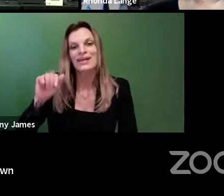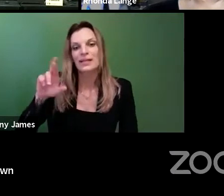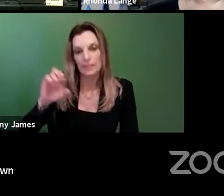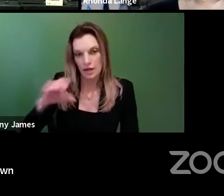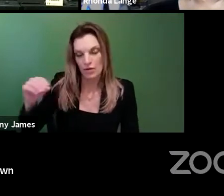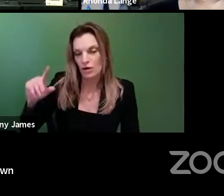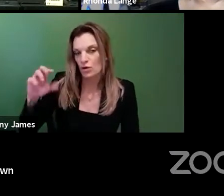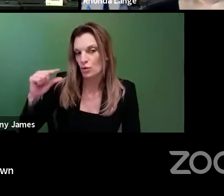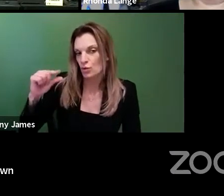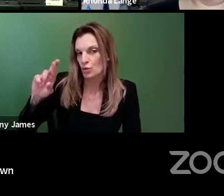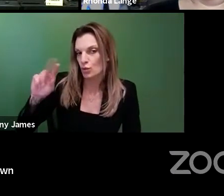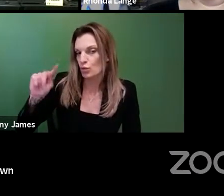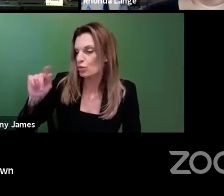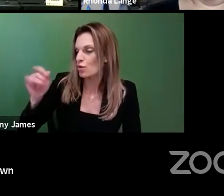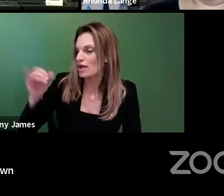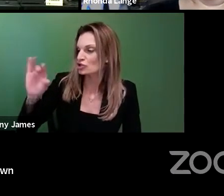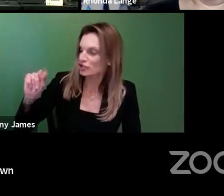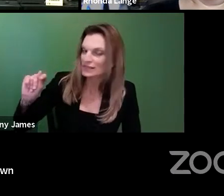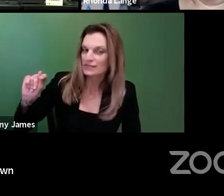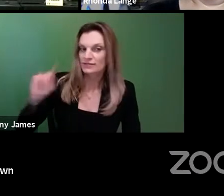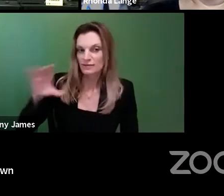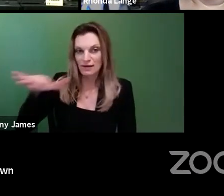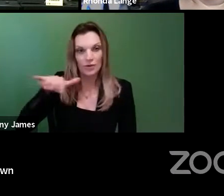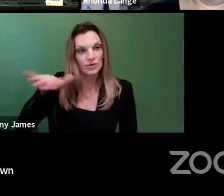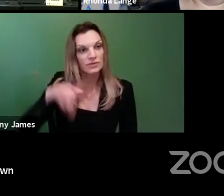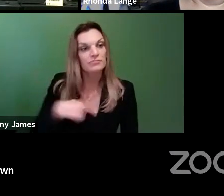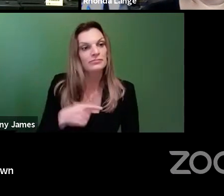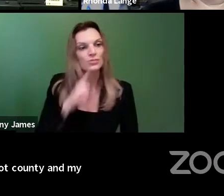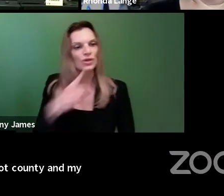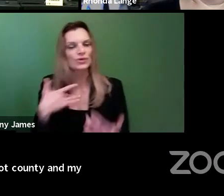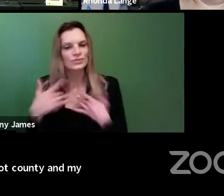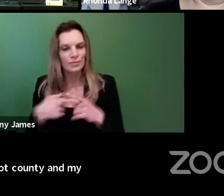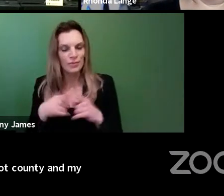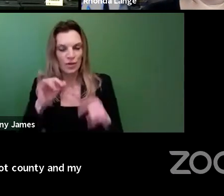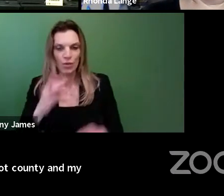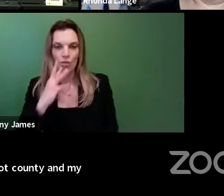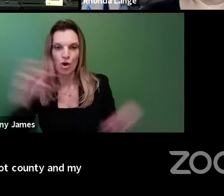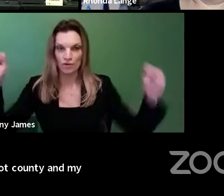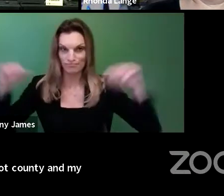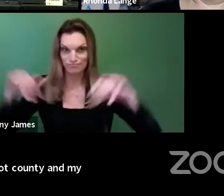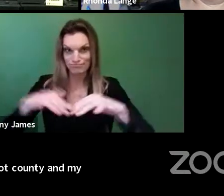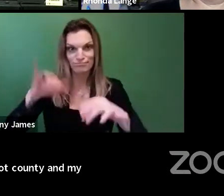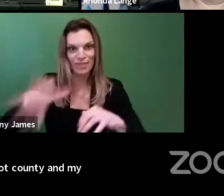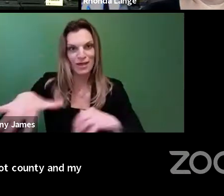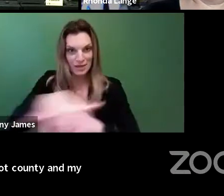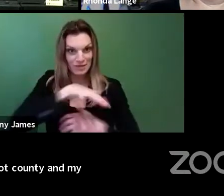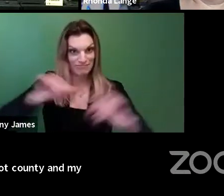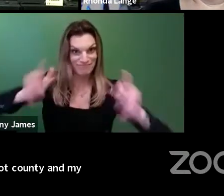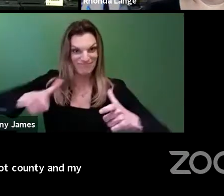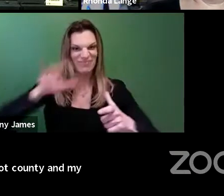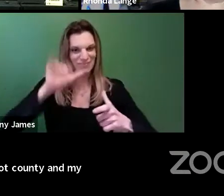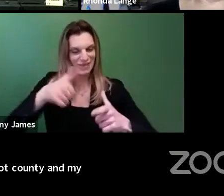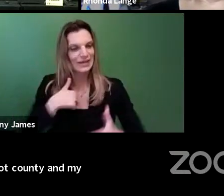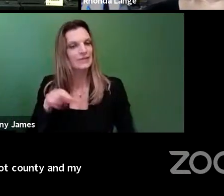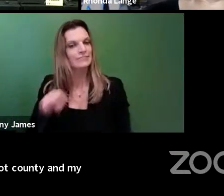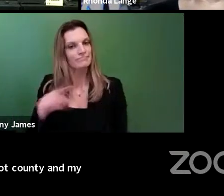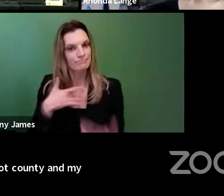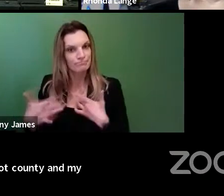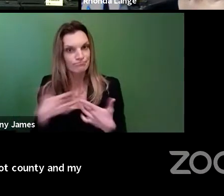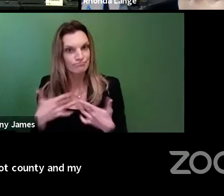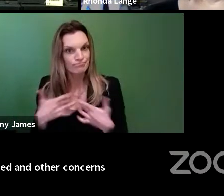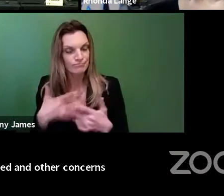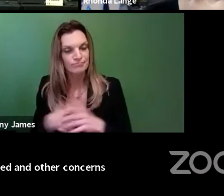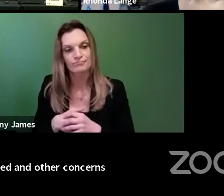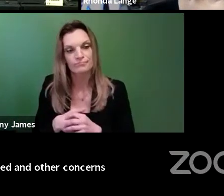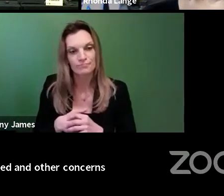my biggest concerns are for the watershed and other concerns about the Great Lakes.